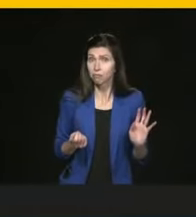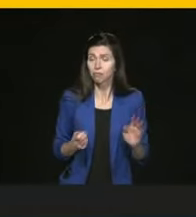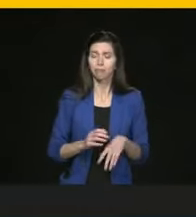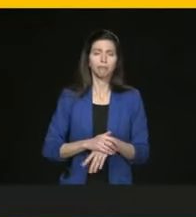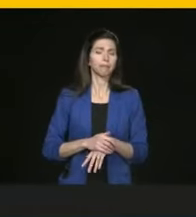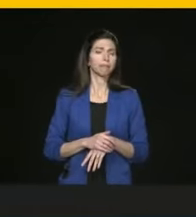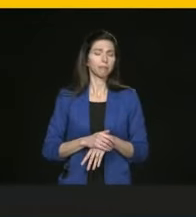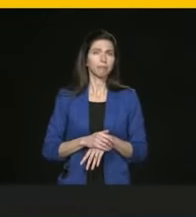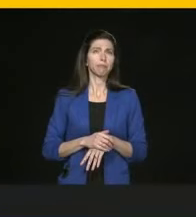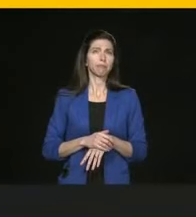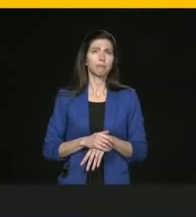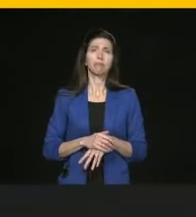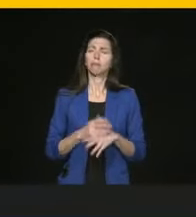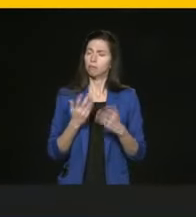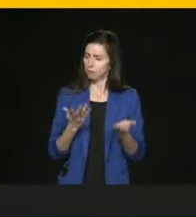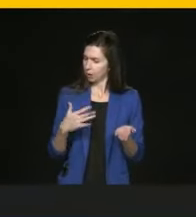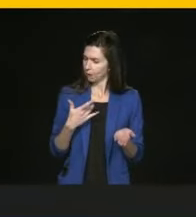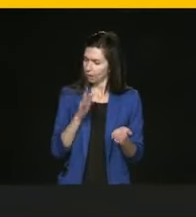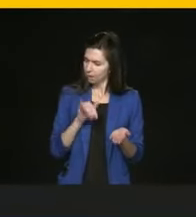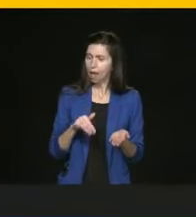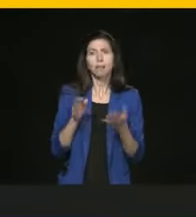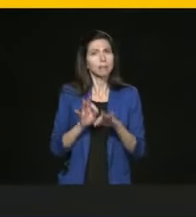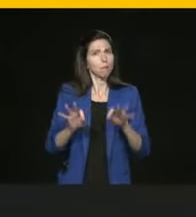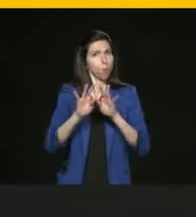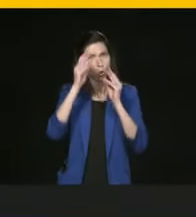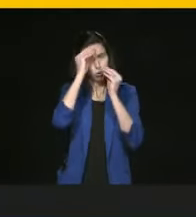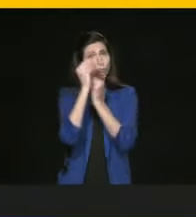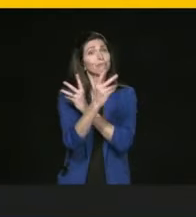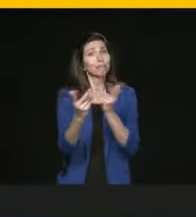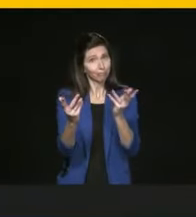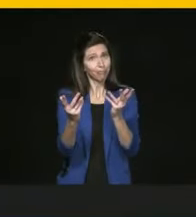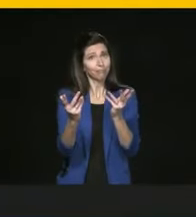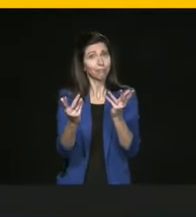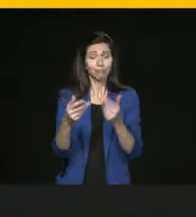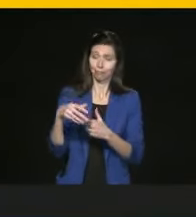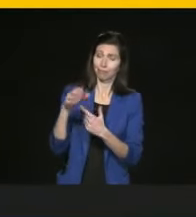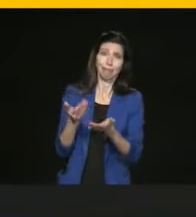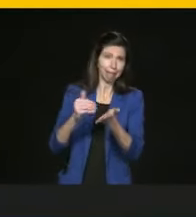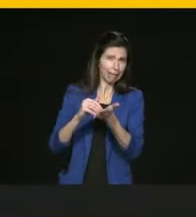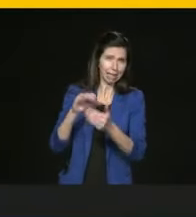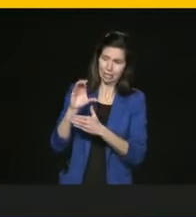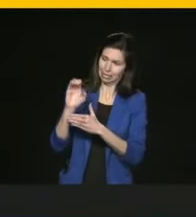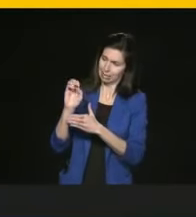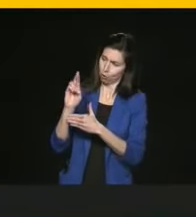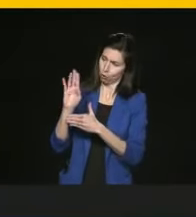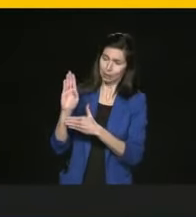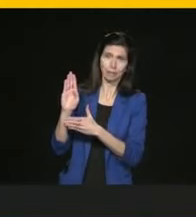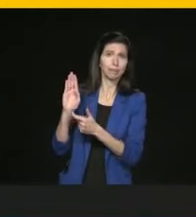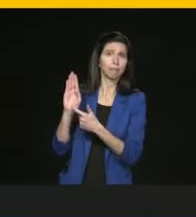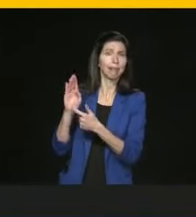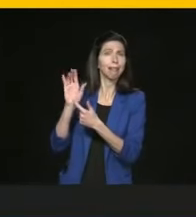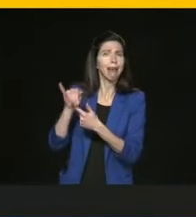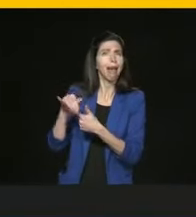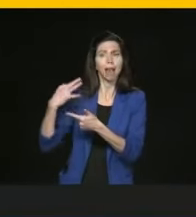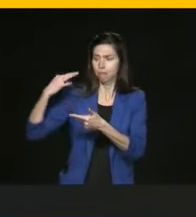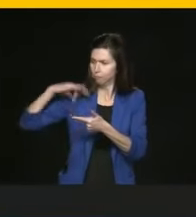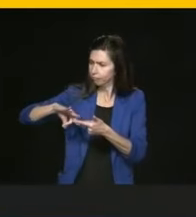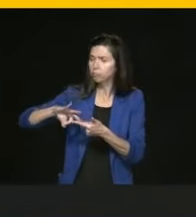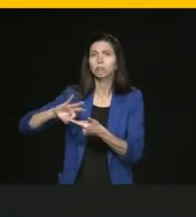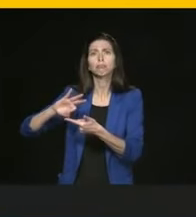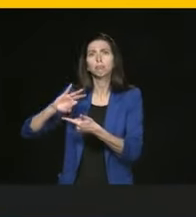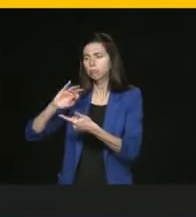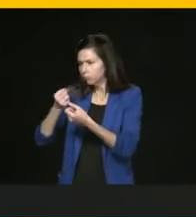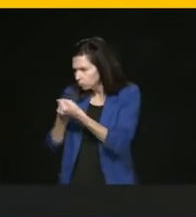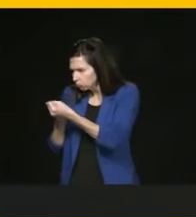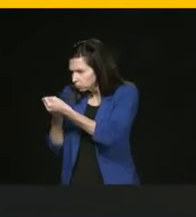Response Benefit, which is helping millions of Canadians, workers, and families go through the very difficult